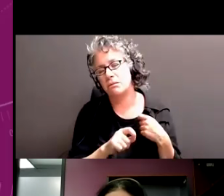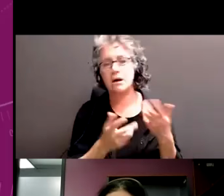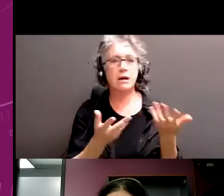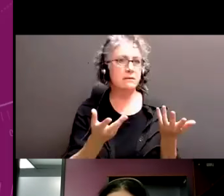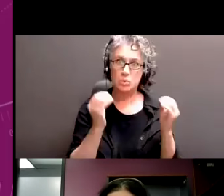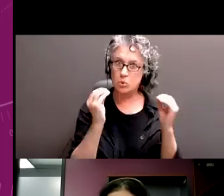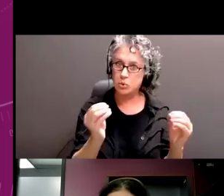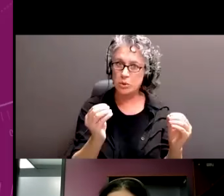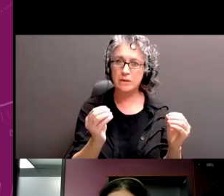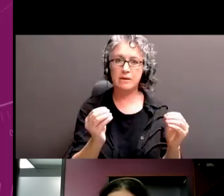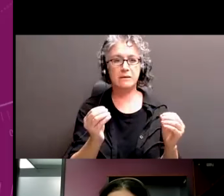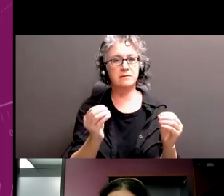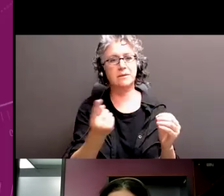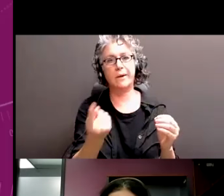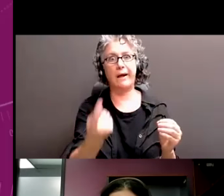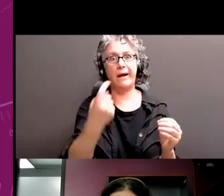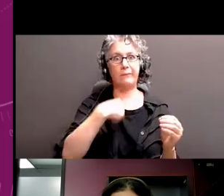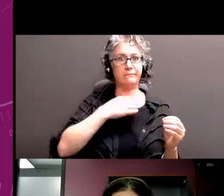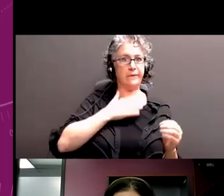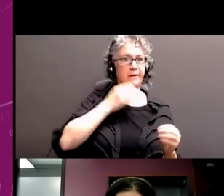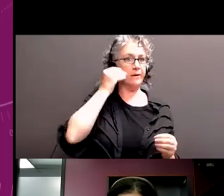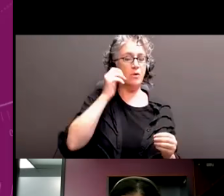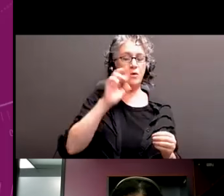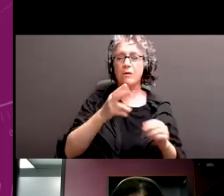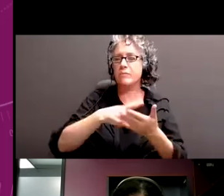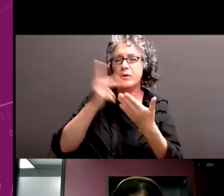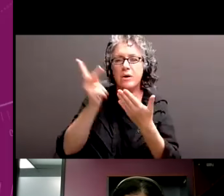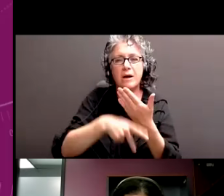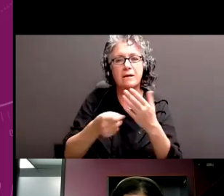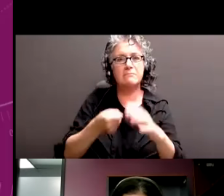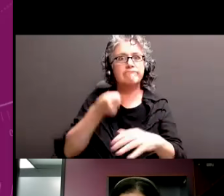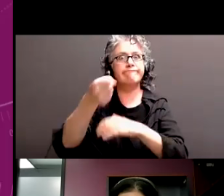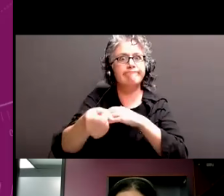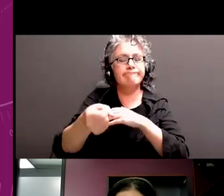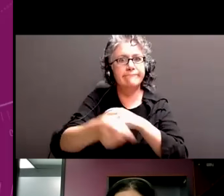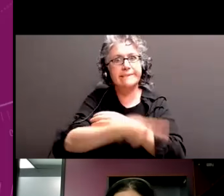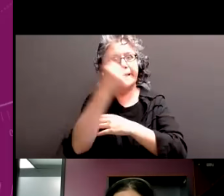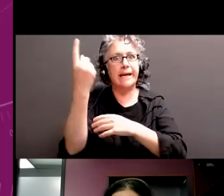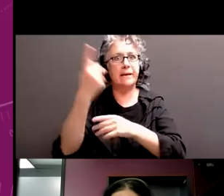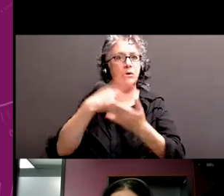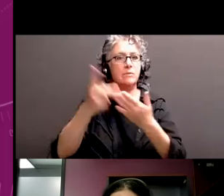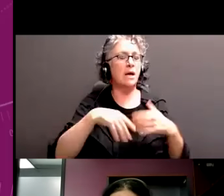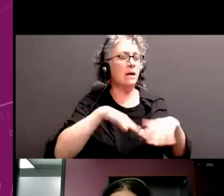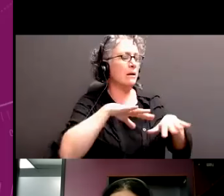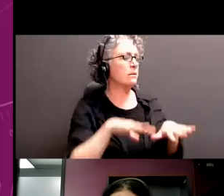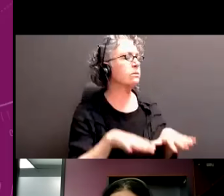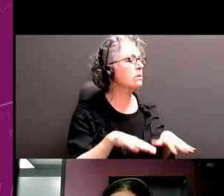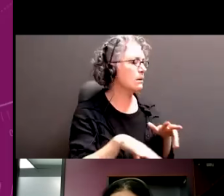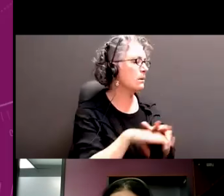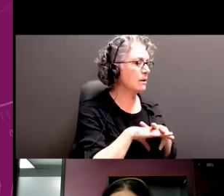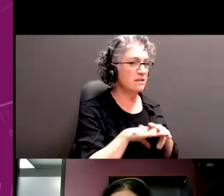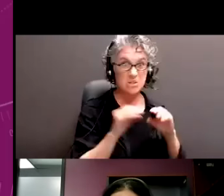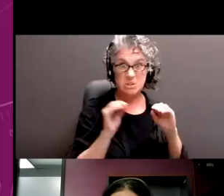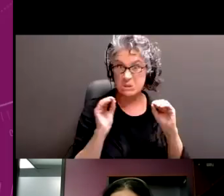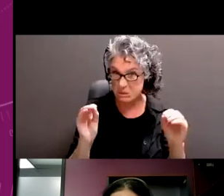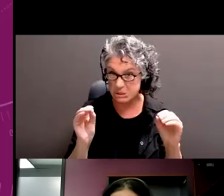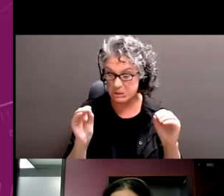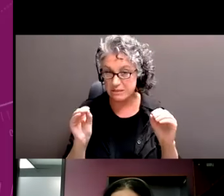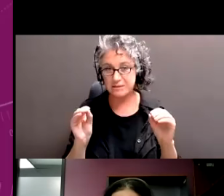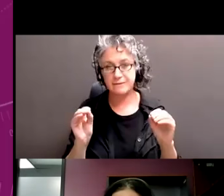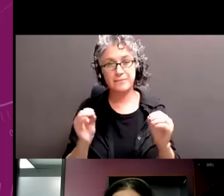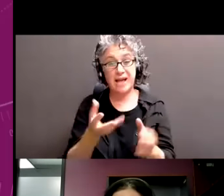or through, you know, programs such as the day program. And then the lack of informal and social supports.